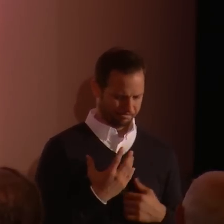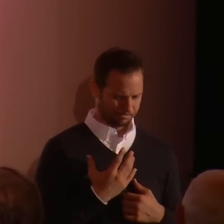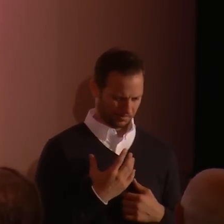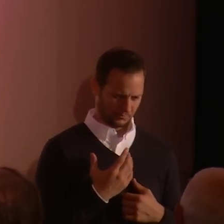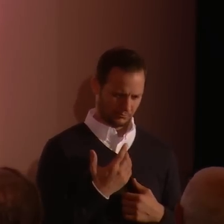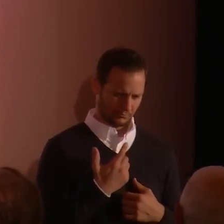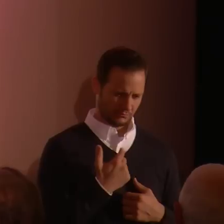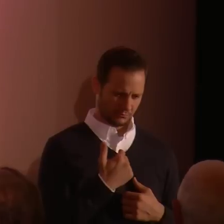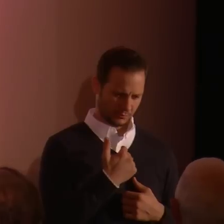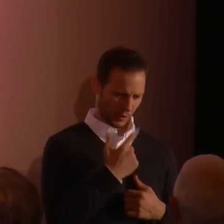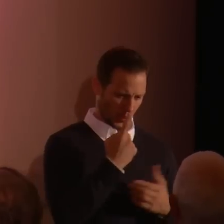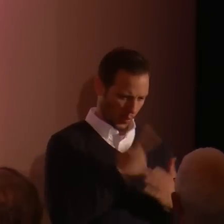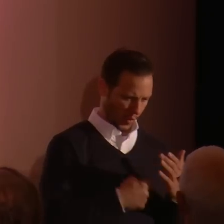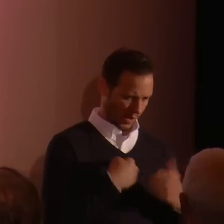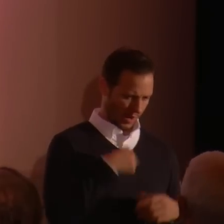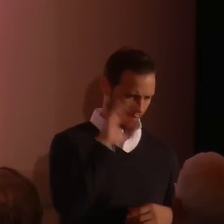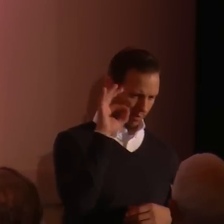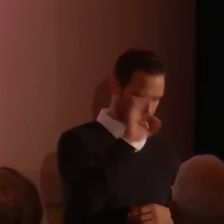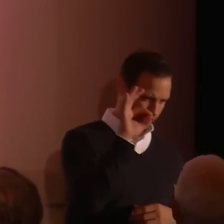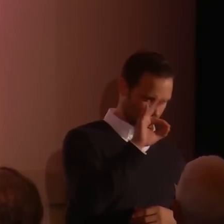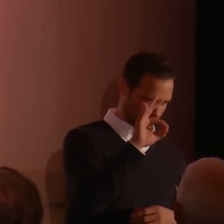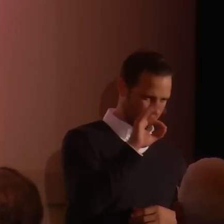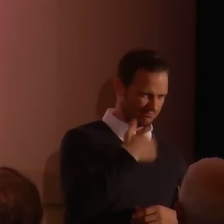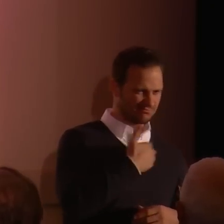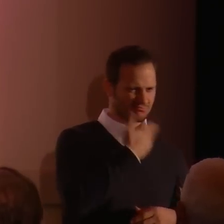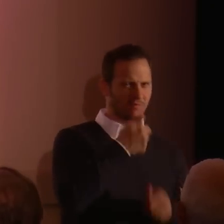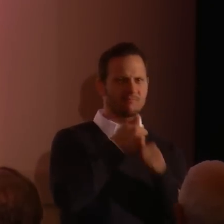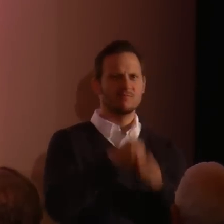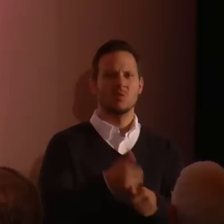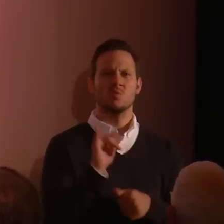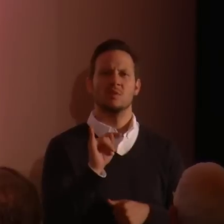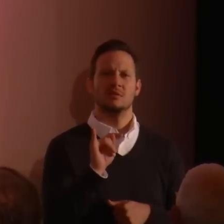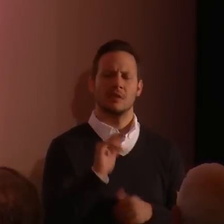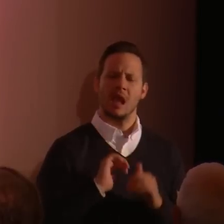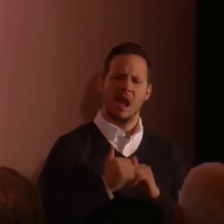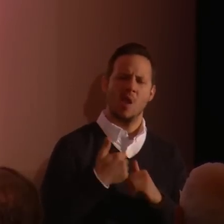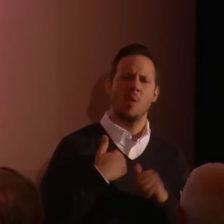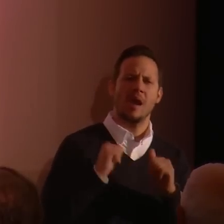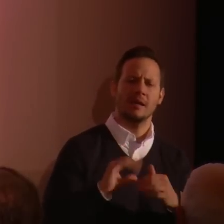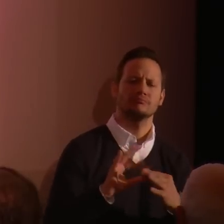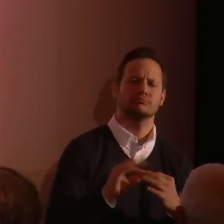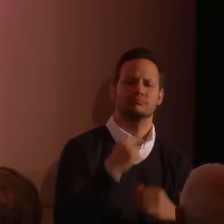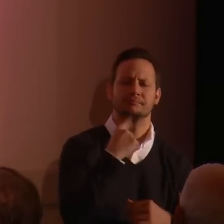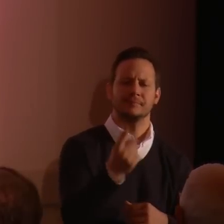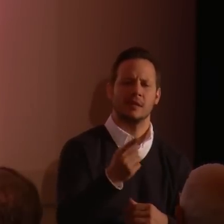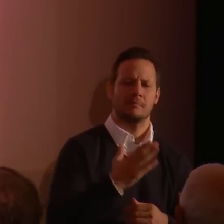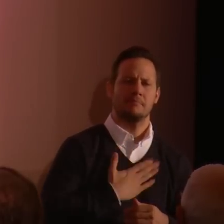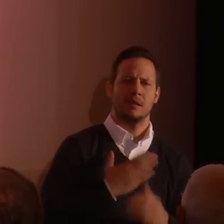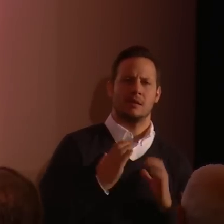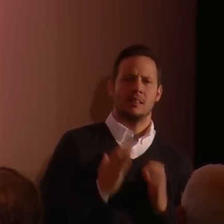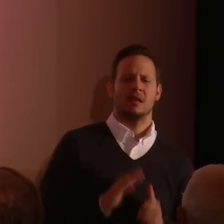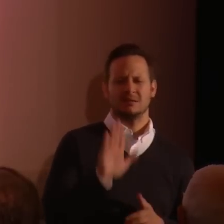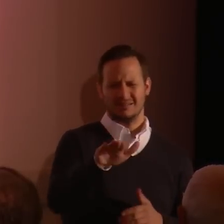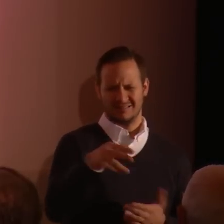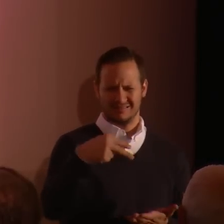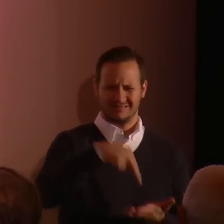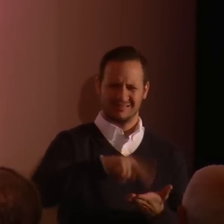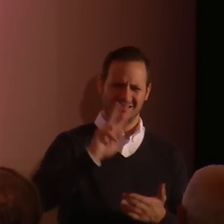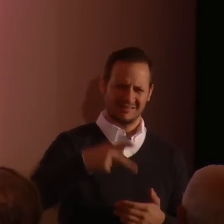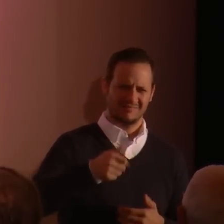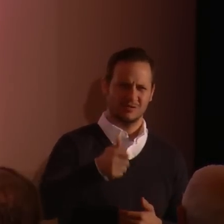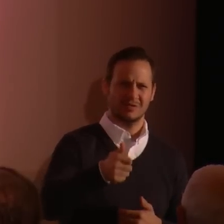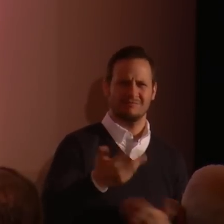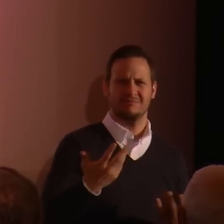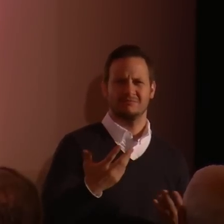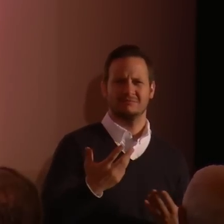preach. Because how could I, in good faith, tell my clients to stand up for who they are and to own what they